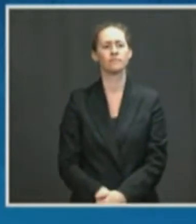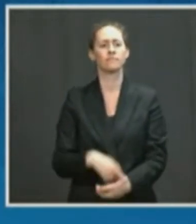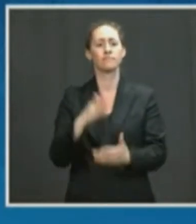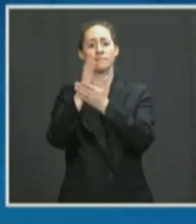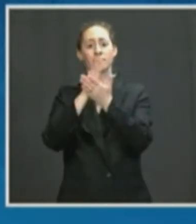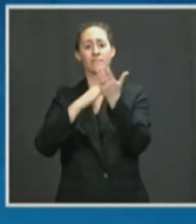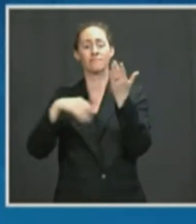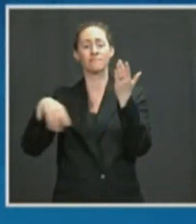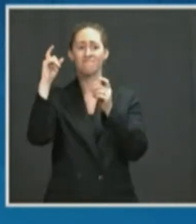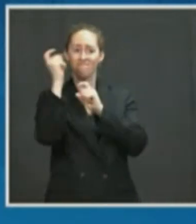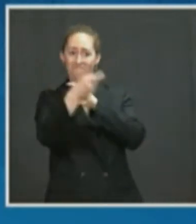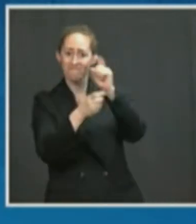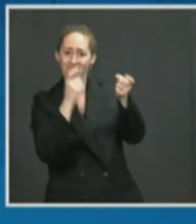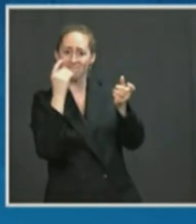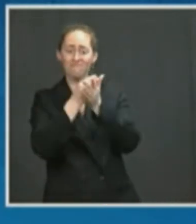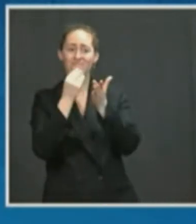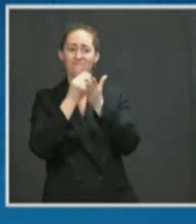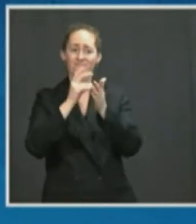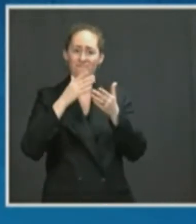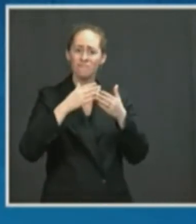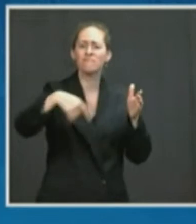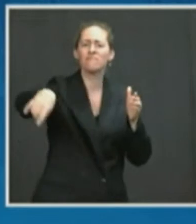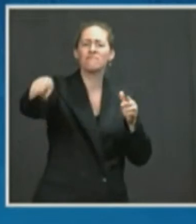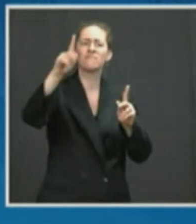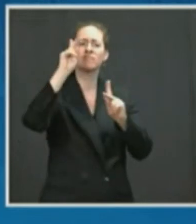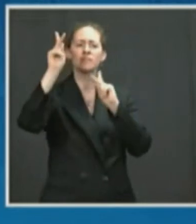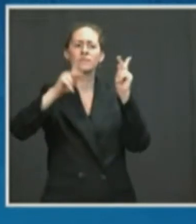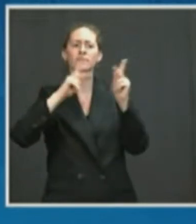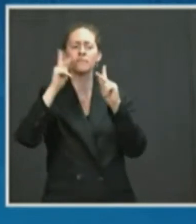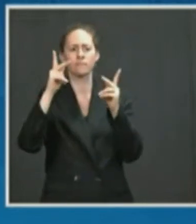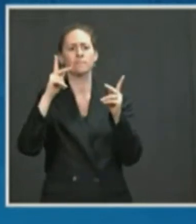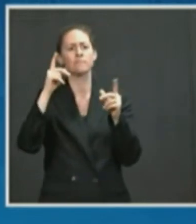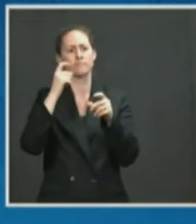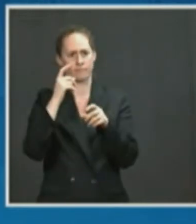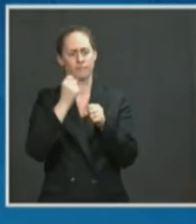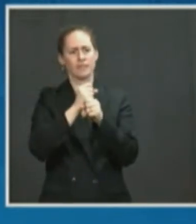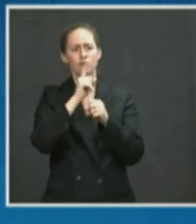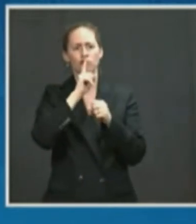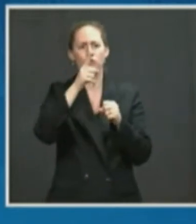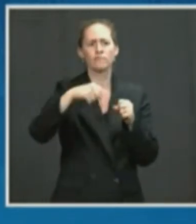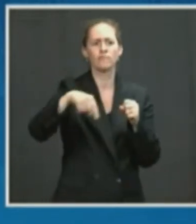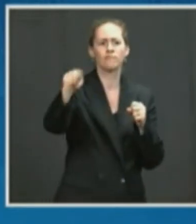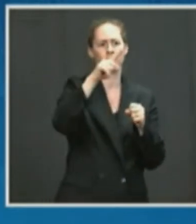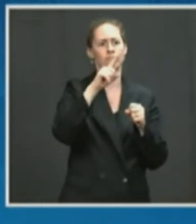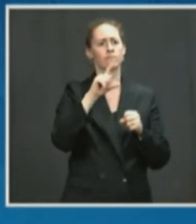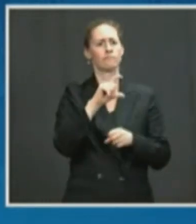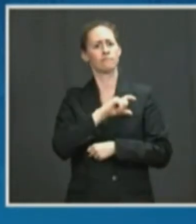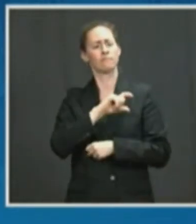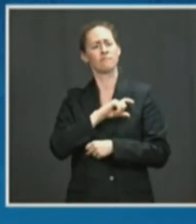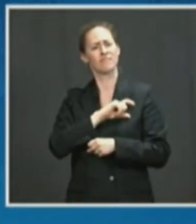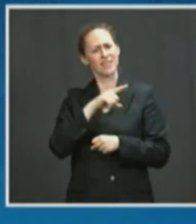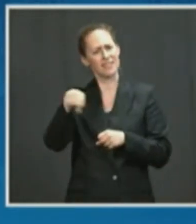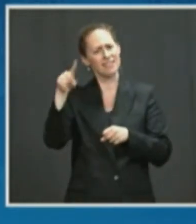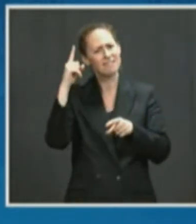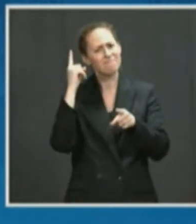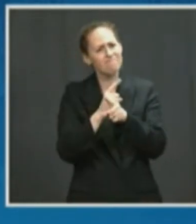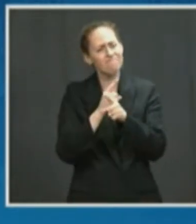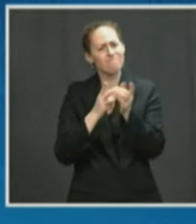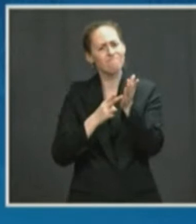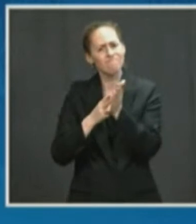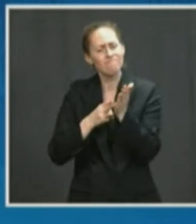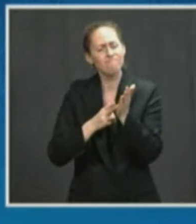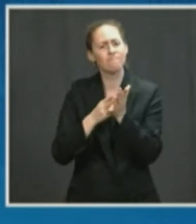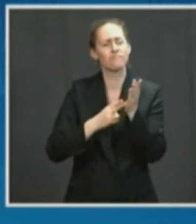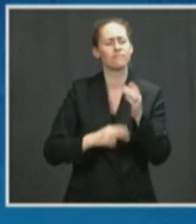offices in all the departments and all the municipalities of the country. The Attorney General of this country has